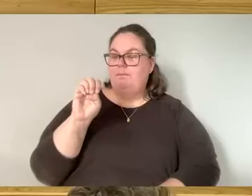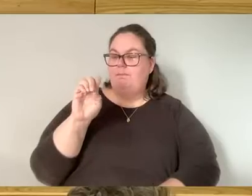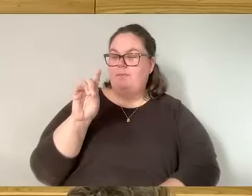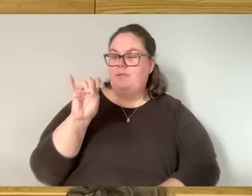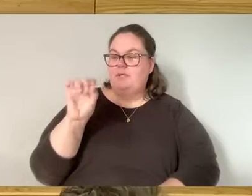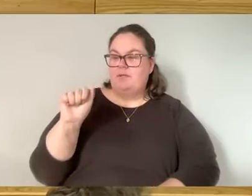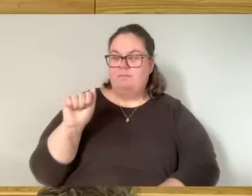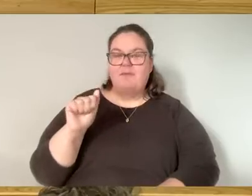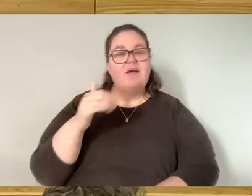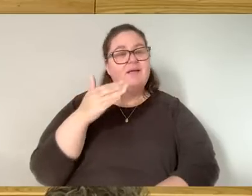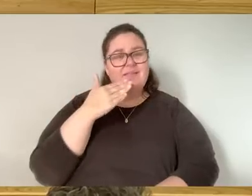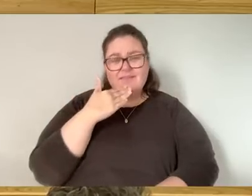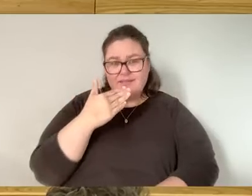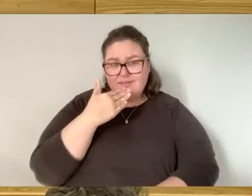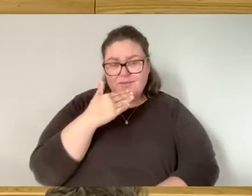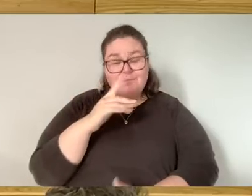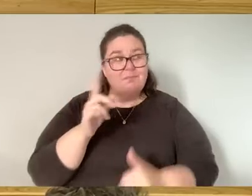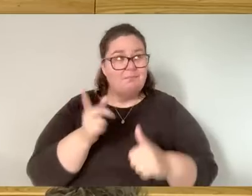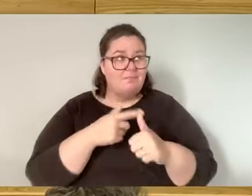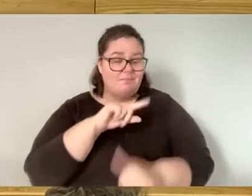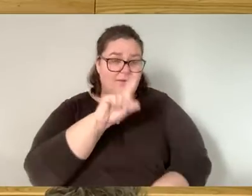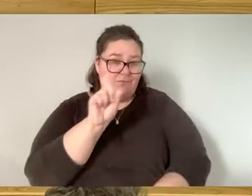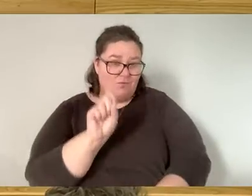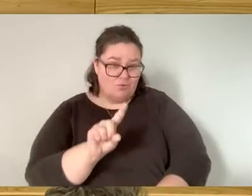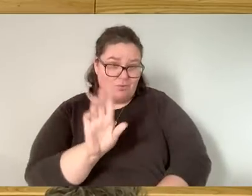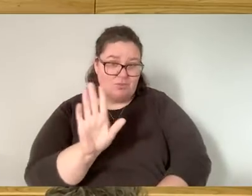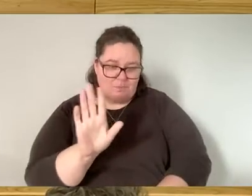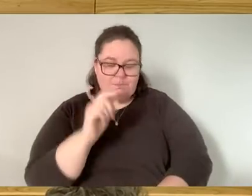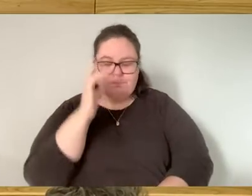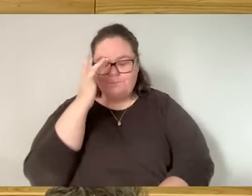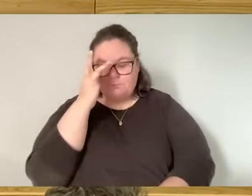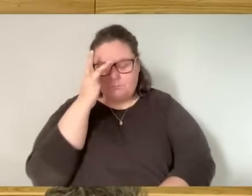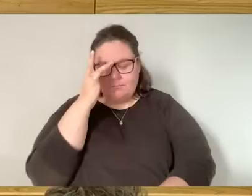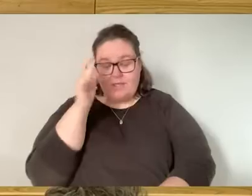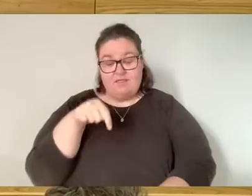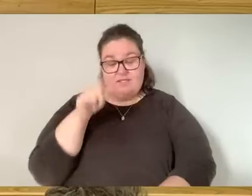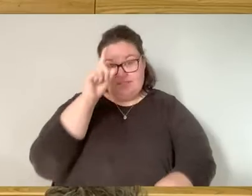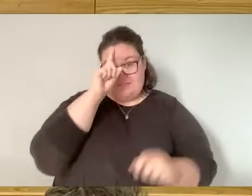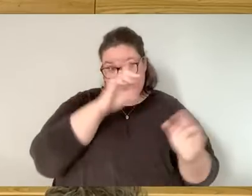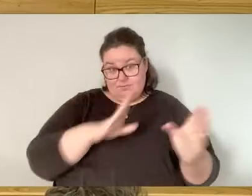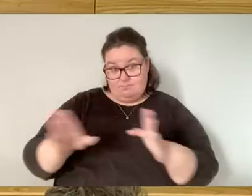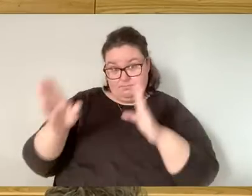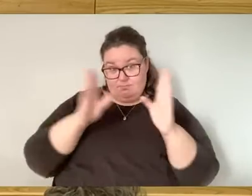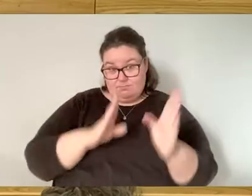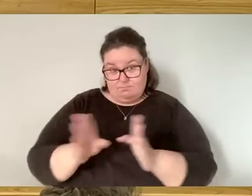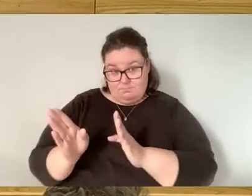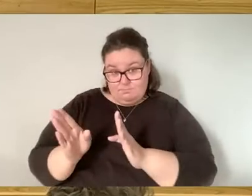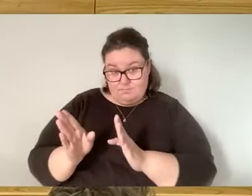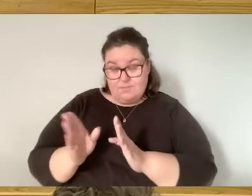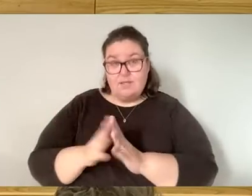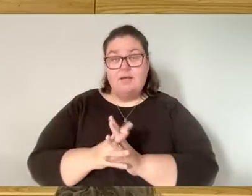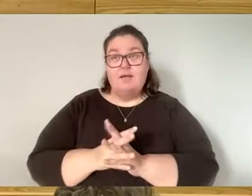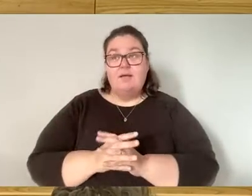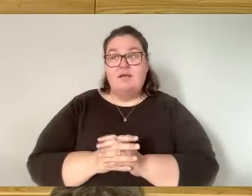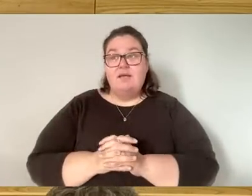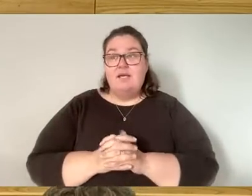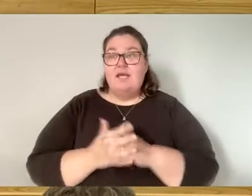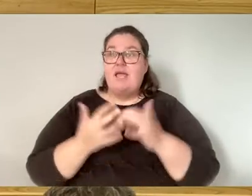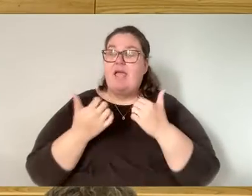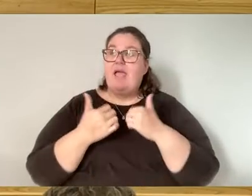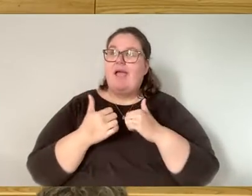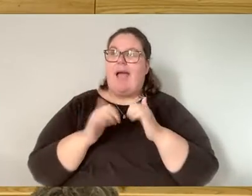Thank you. My first question is does the strategic plan have any key performance measurements? I guess, how do you